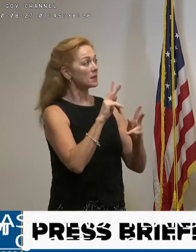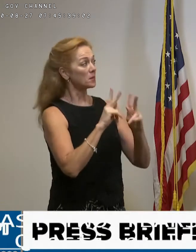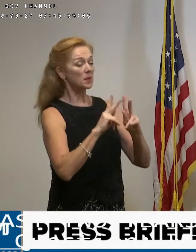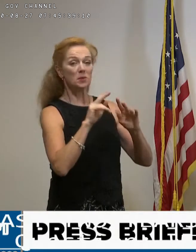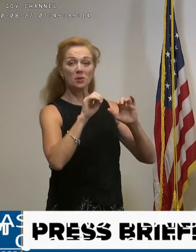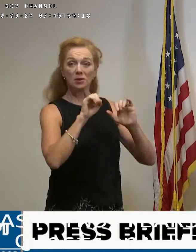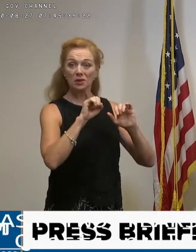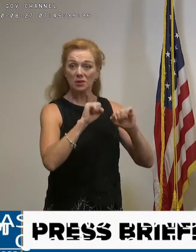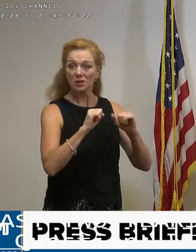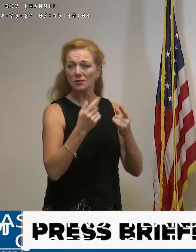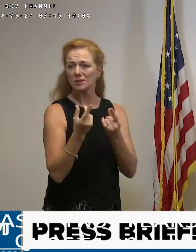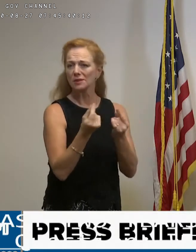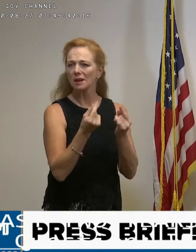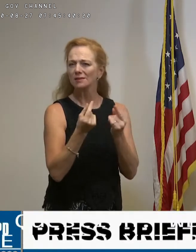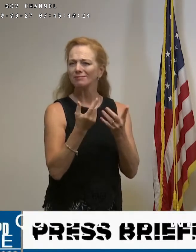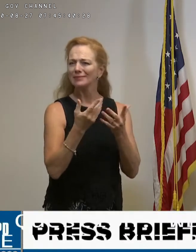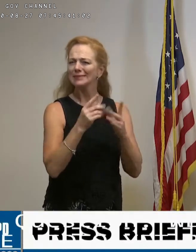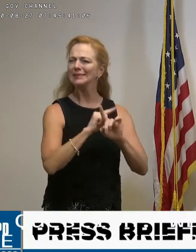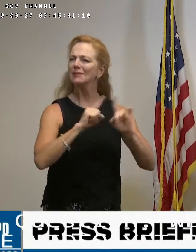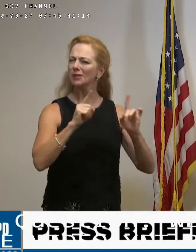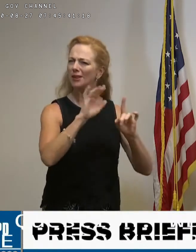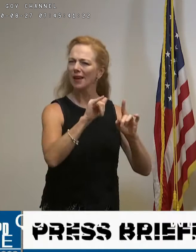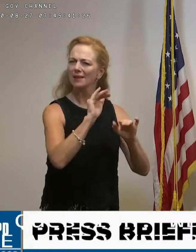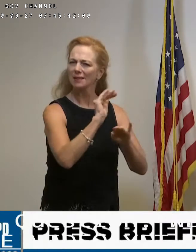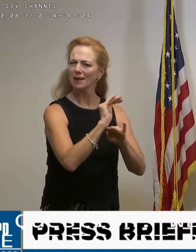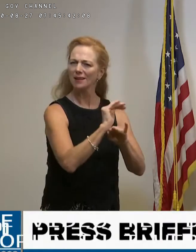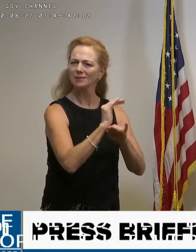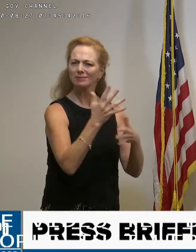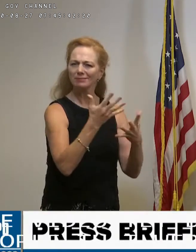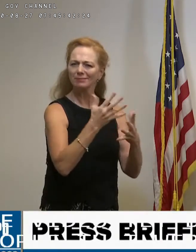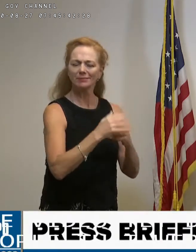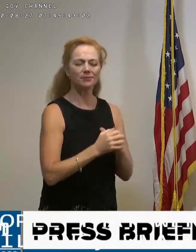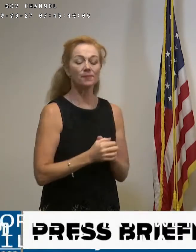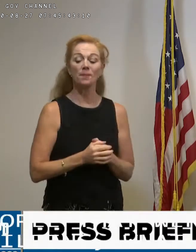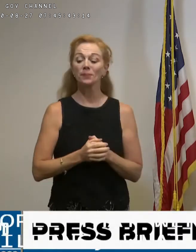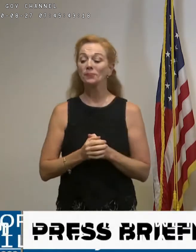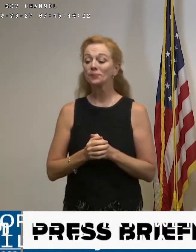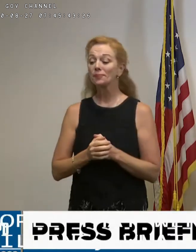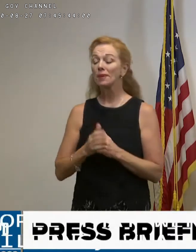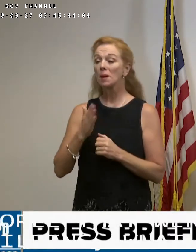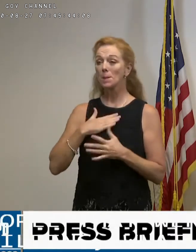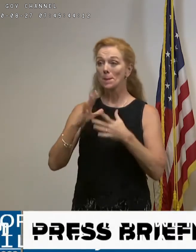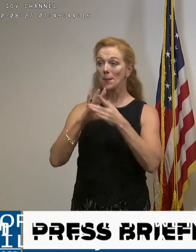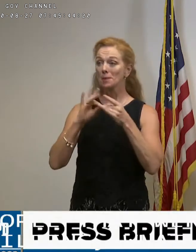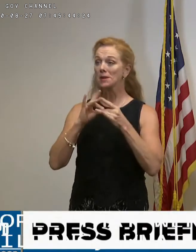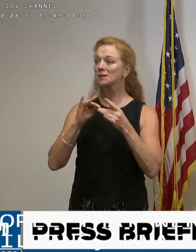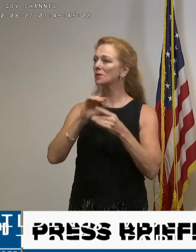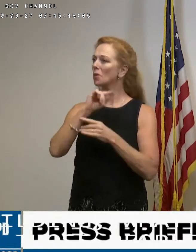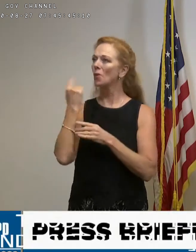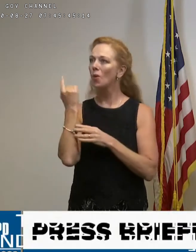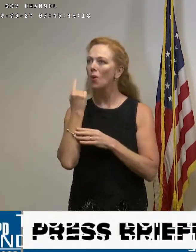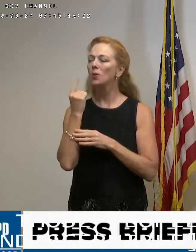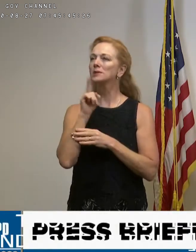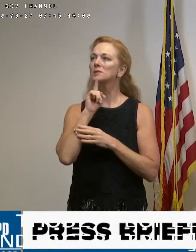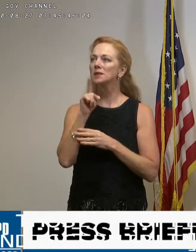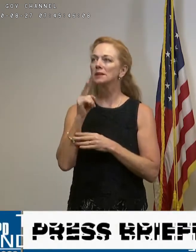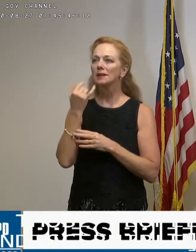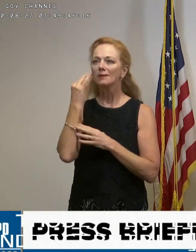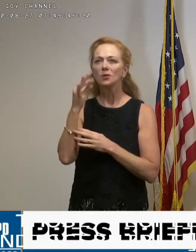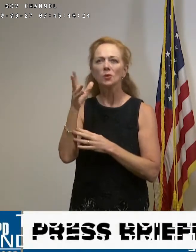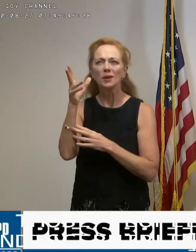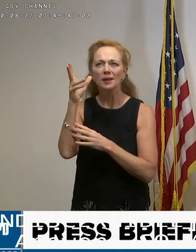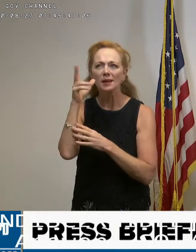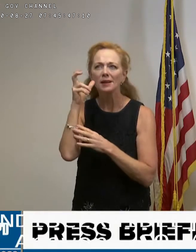is your message to those people who were there that night? Yeah, so my message will always be, if you hear the